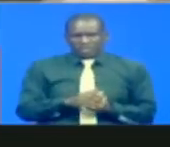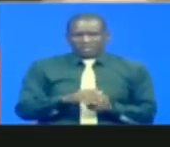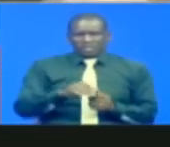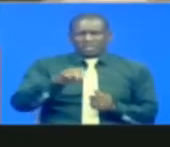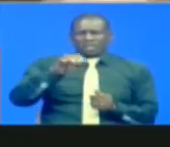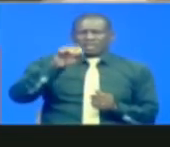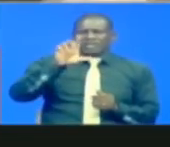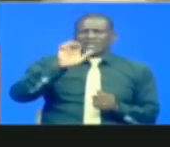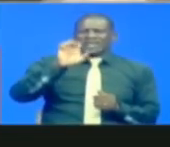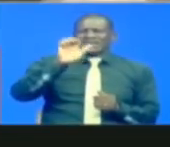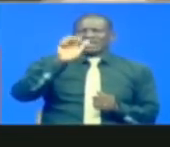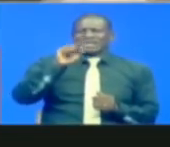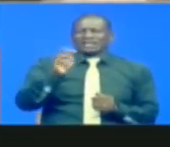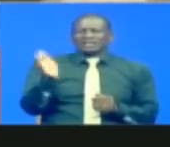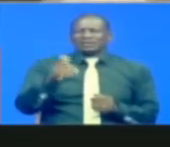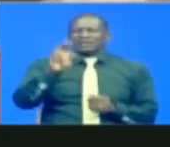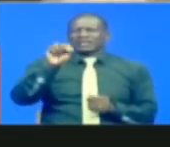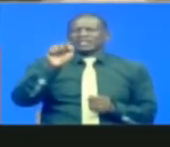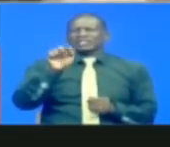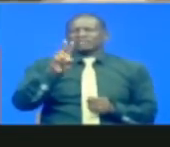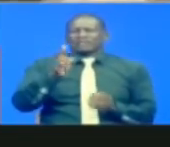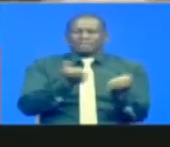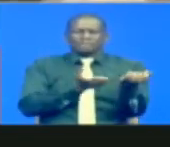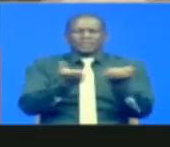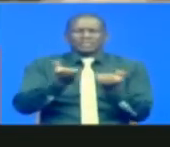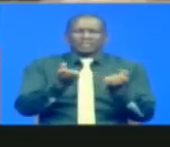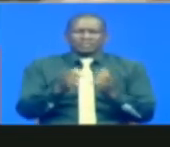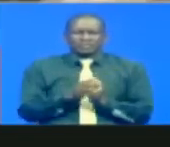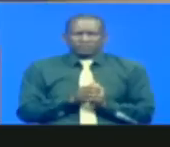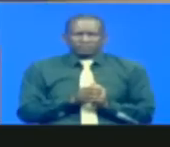Lillian Kiarie, NTV Business.